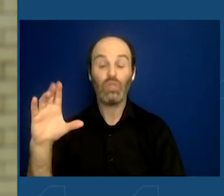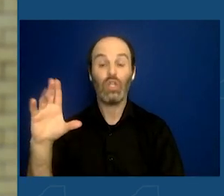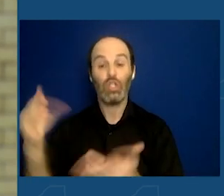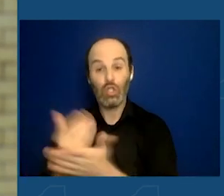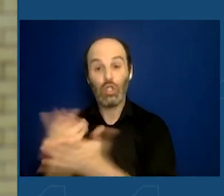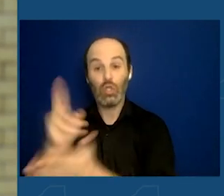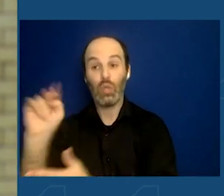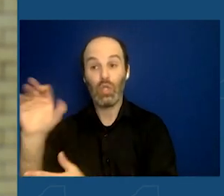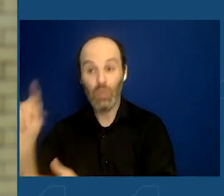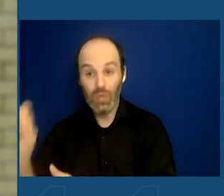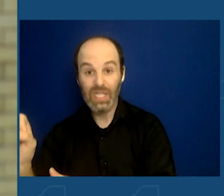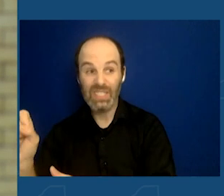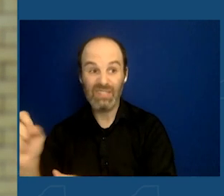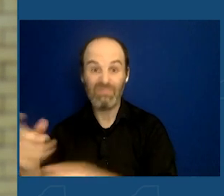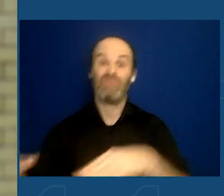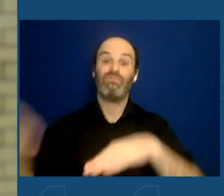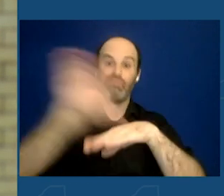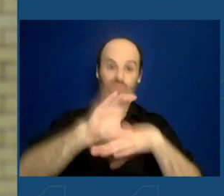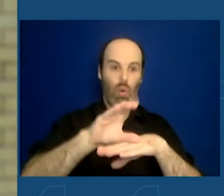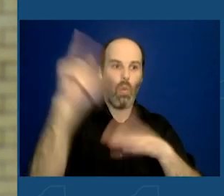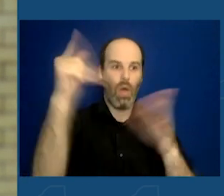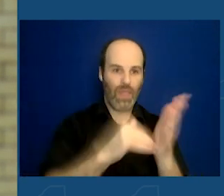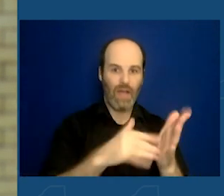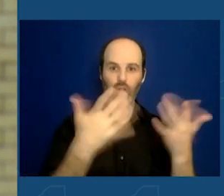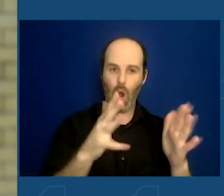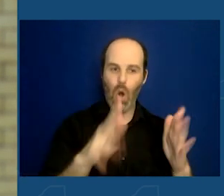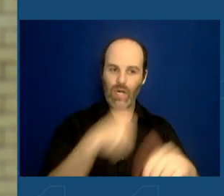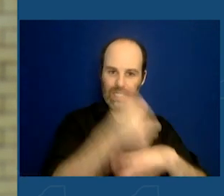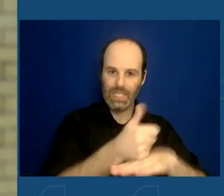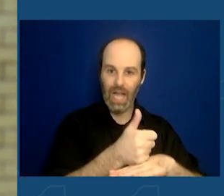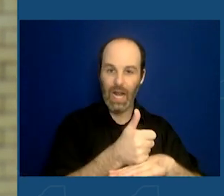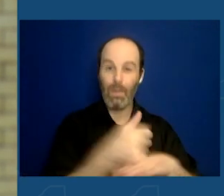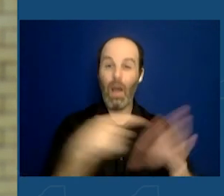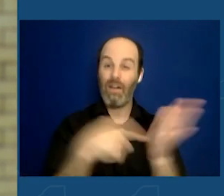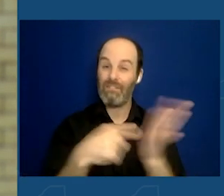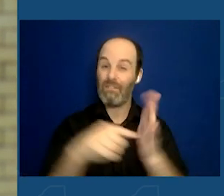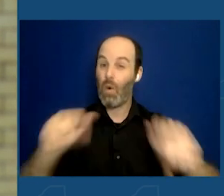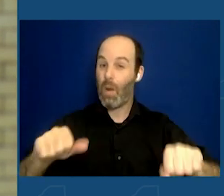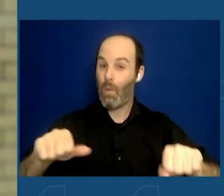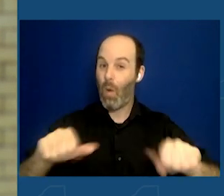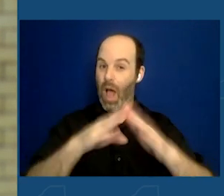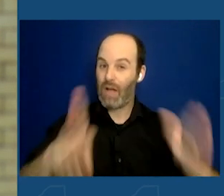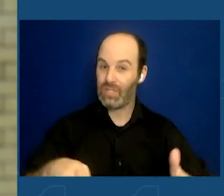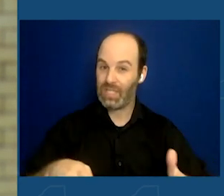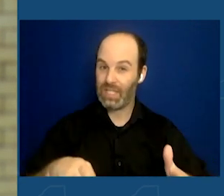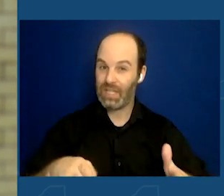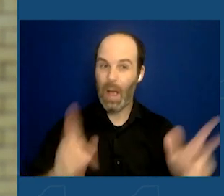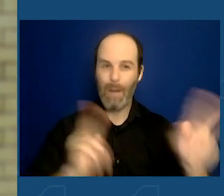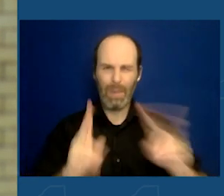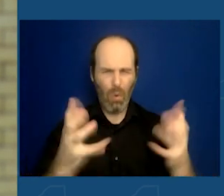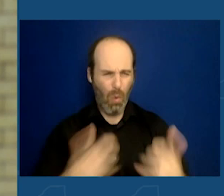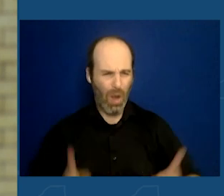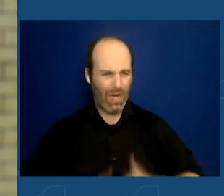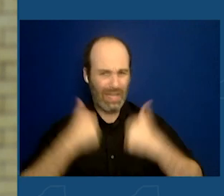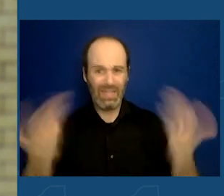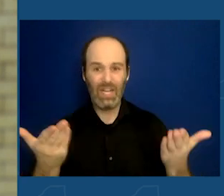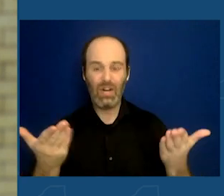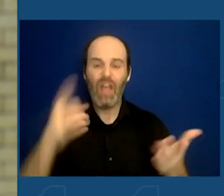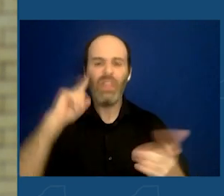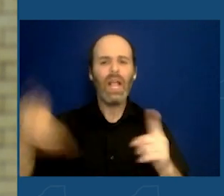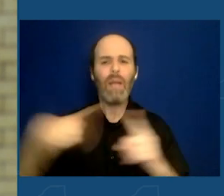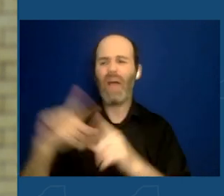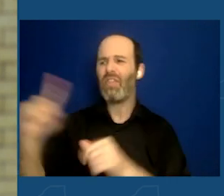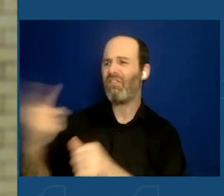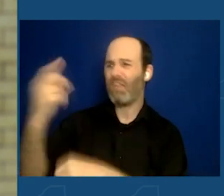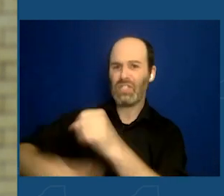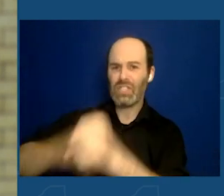units. And many of them will be affordable for people who want to live here. Think about the first-year teacher. They don't make great